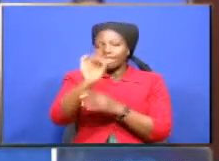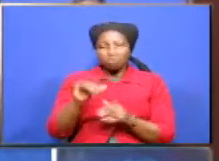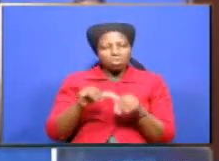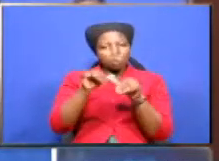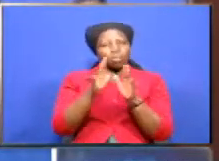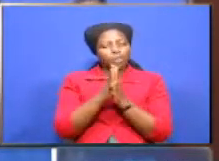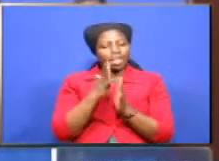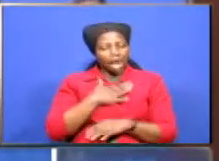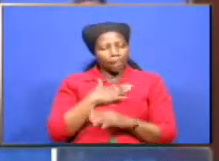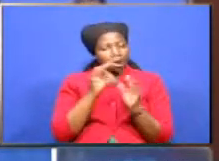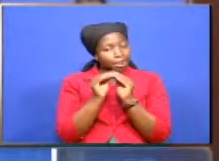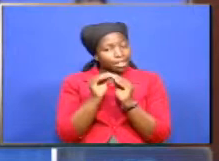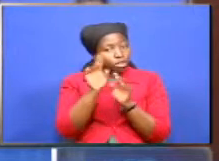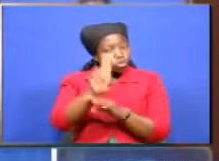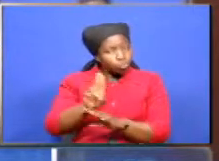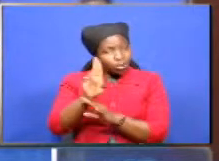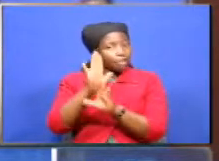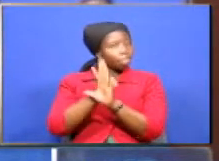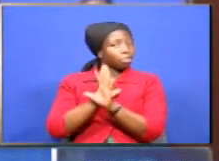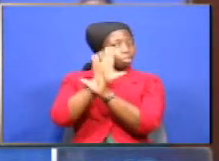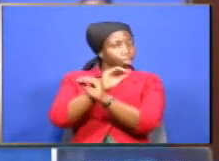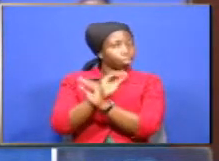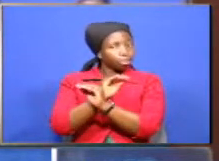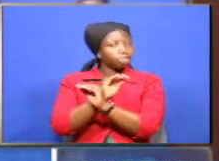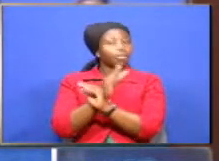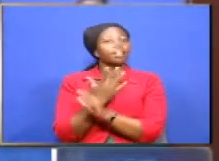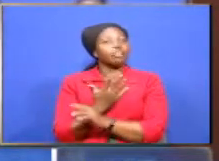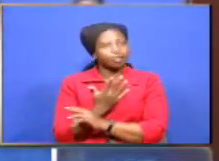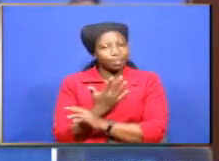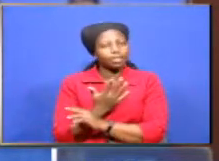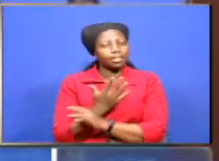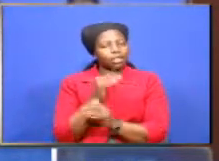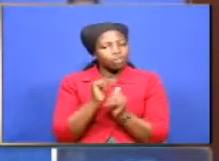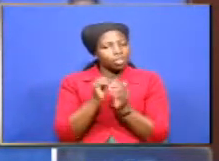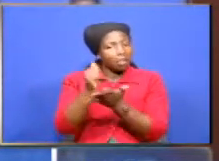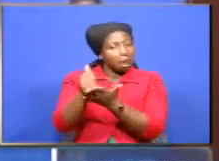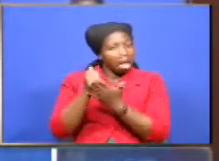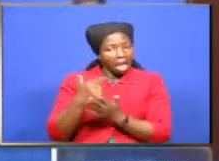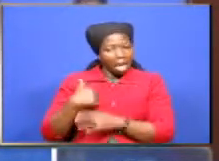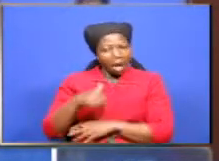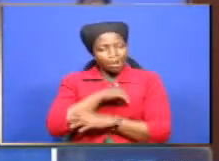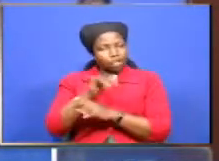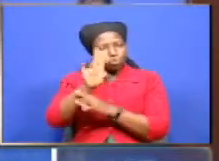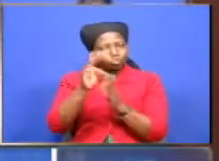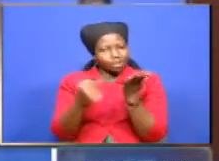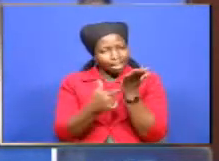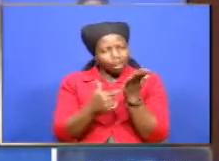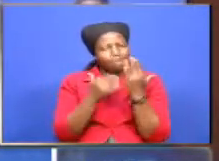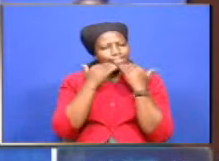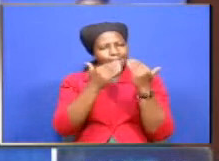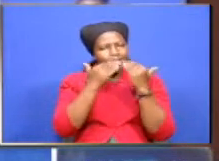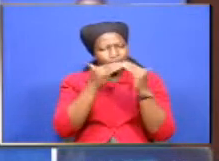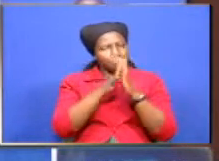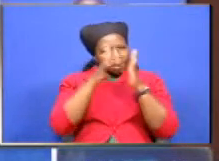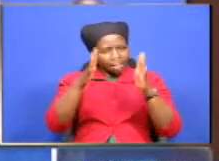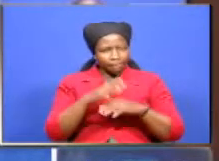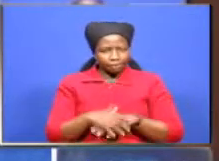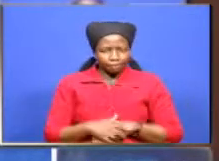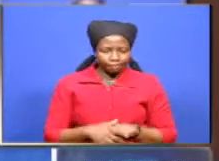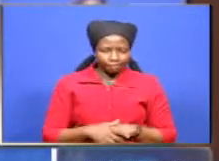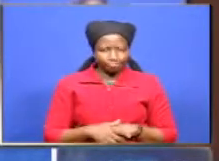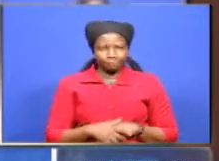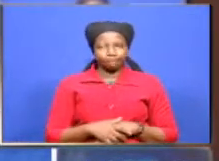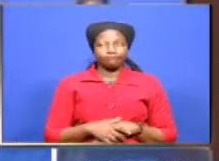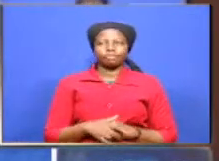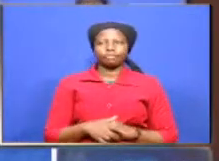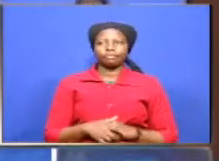yetu, tukitumia vyombo ambavyo vitakavyo tuwezesha, tukitumia teknolojia. Asante sana Bwana Spika. Therefore, I think there